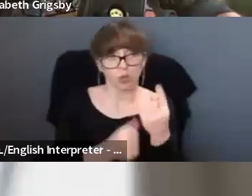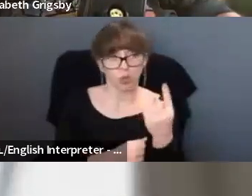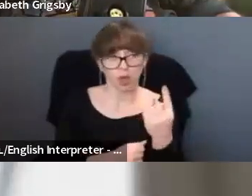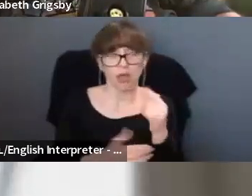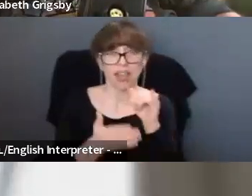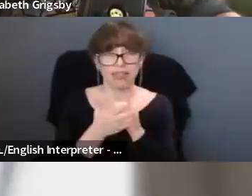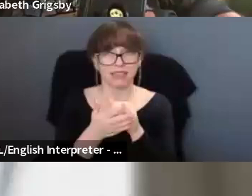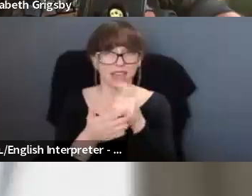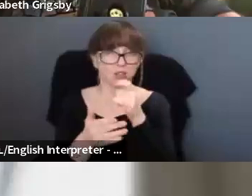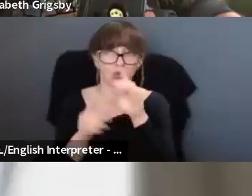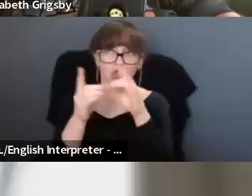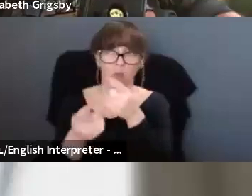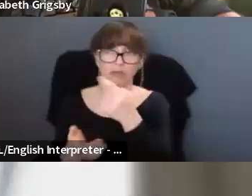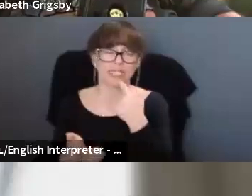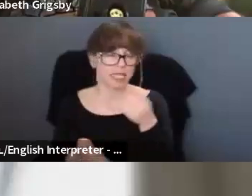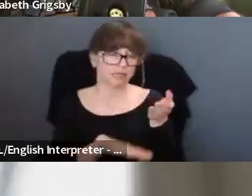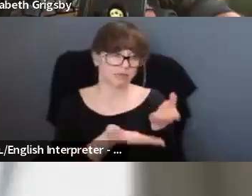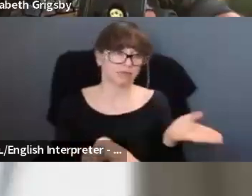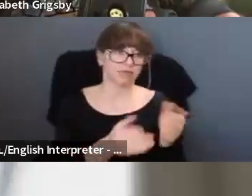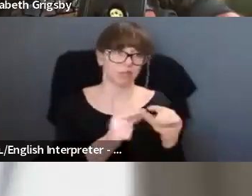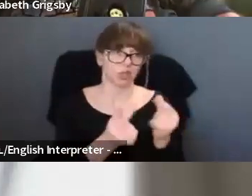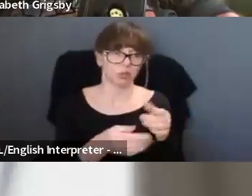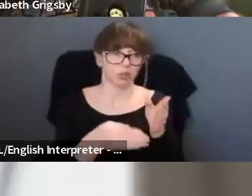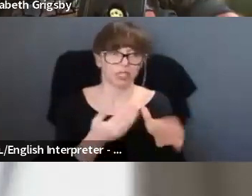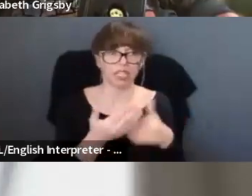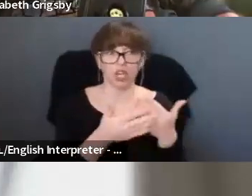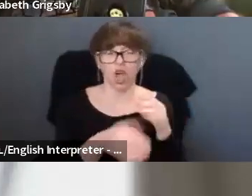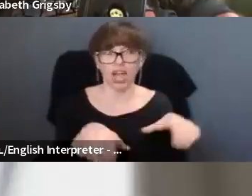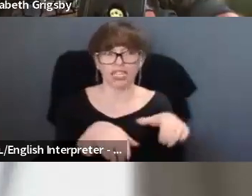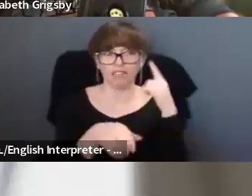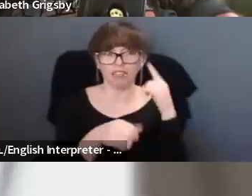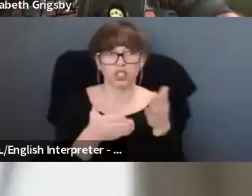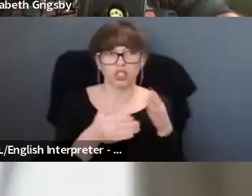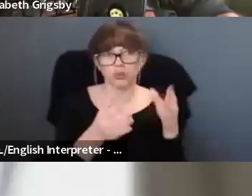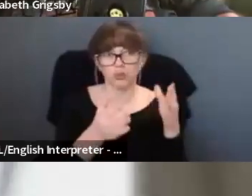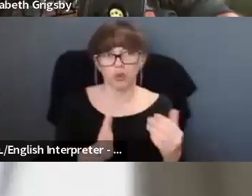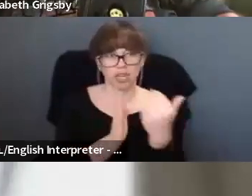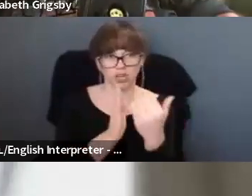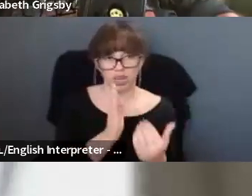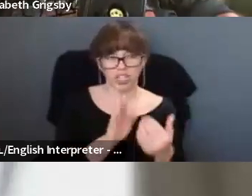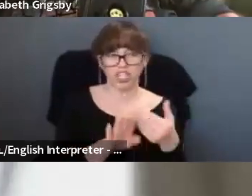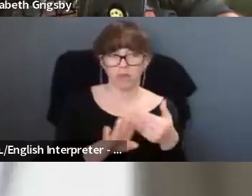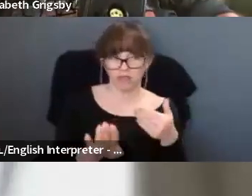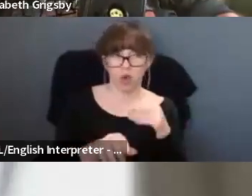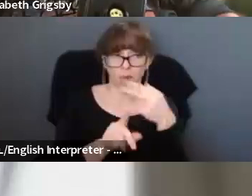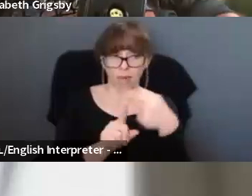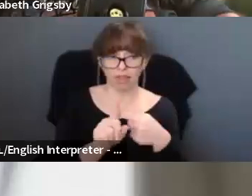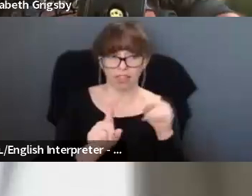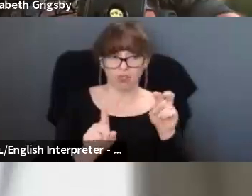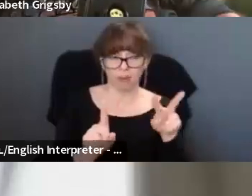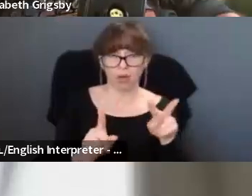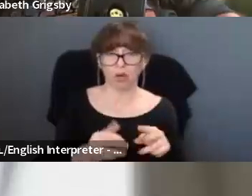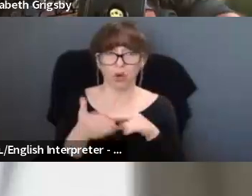indicated completed all activities of the service provider directory prior to the end of November. We are going to